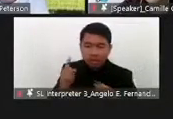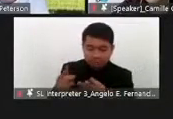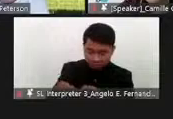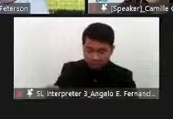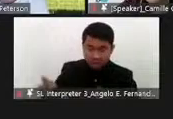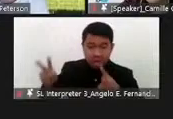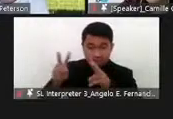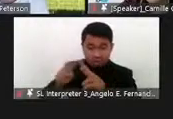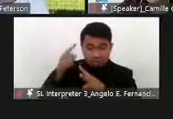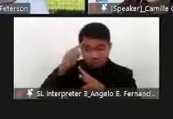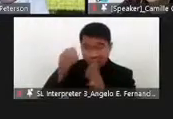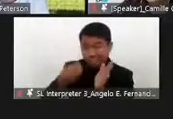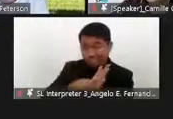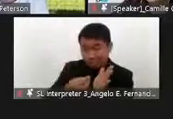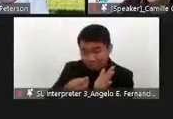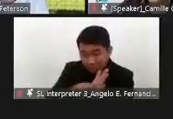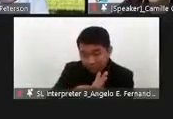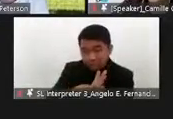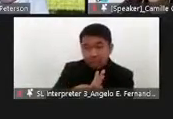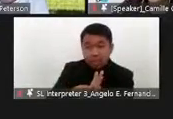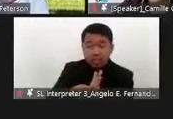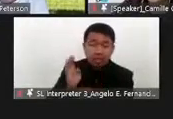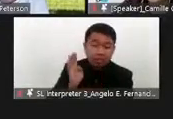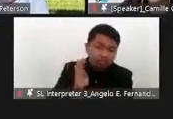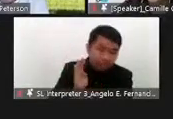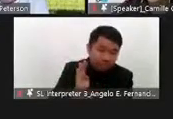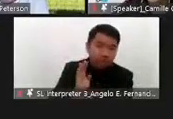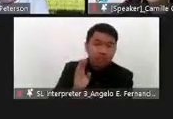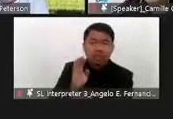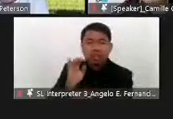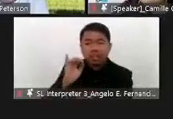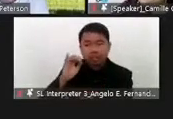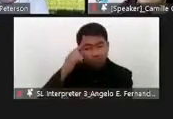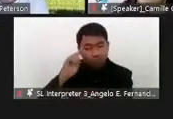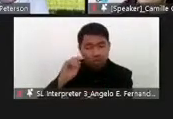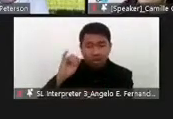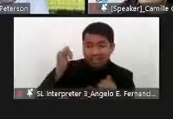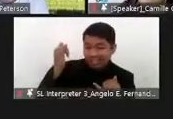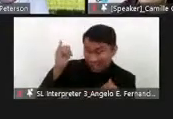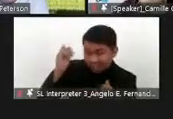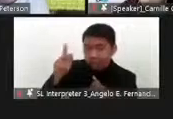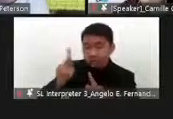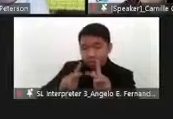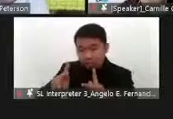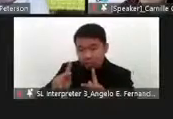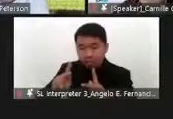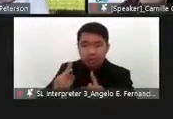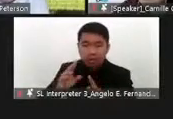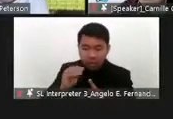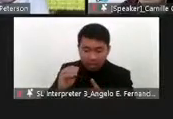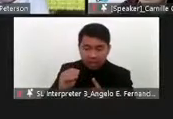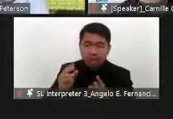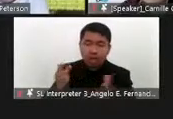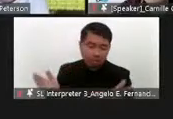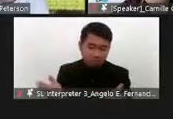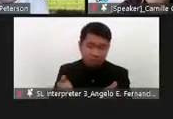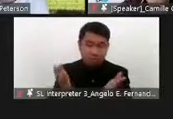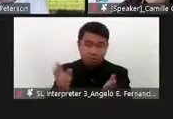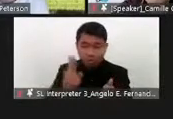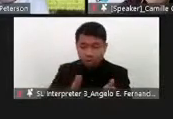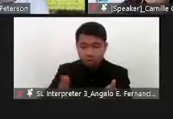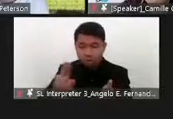income generating of these groups of IPs, as well as promoting the use of such